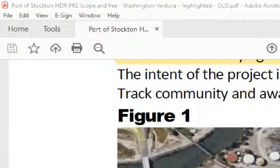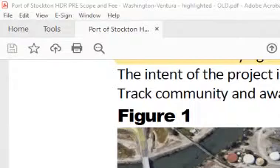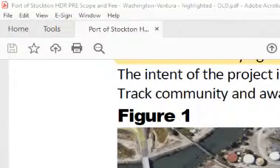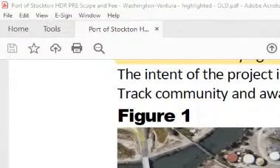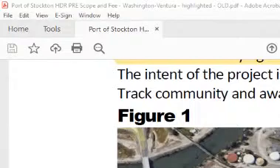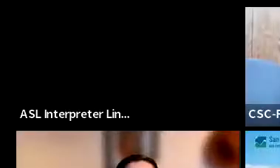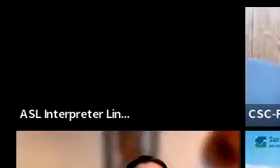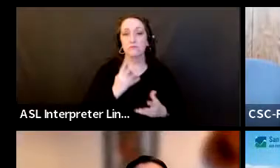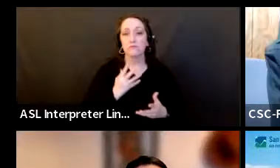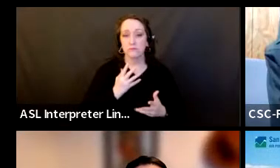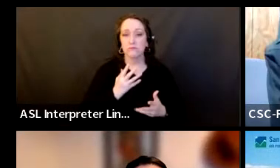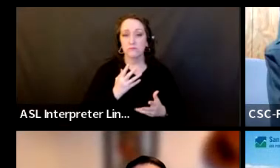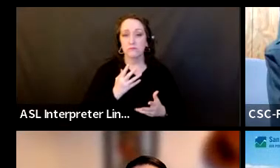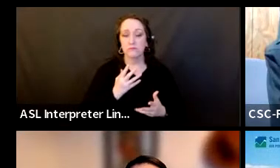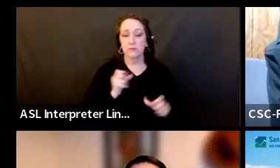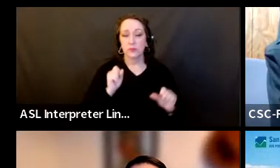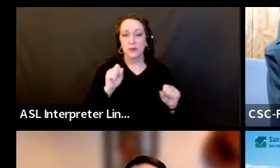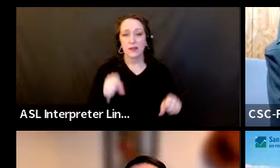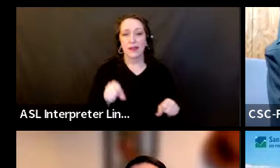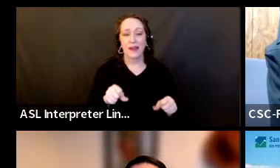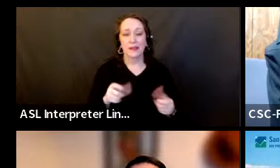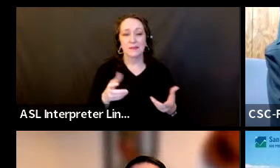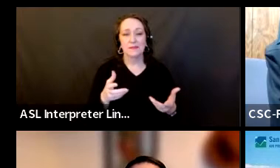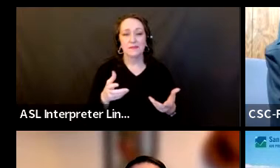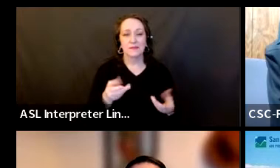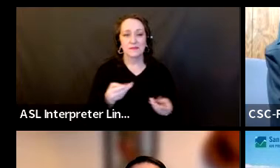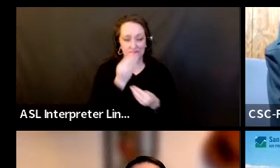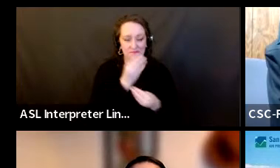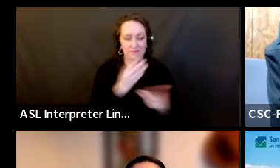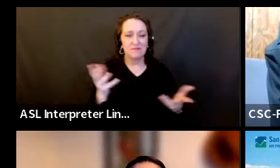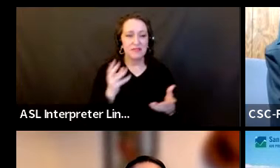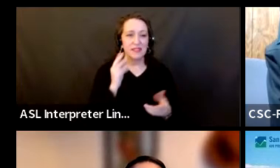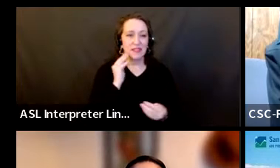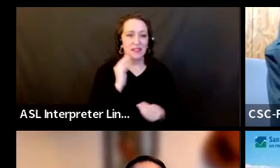and we'll give the information.